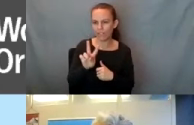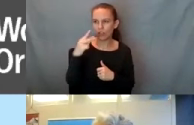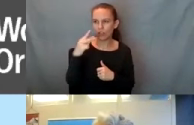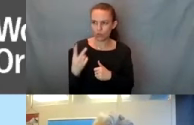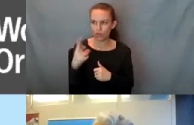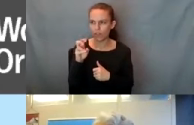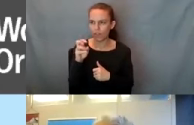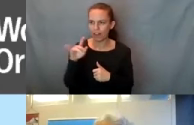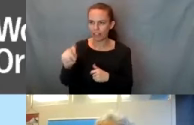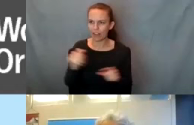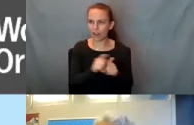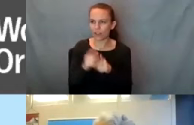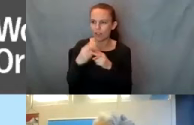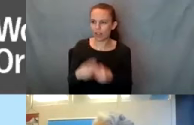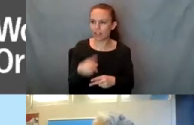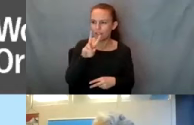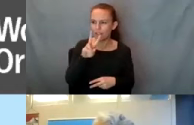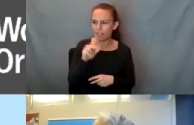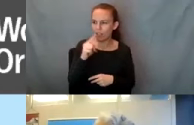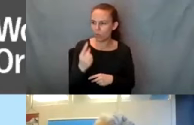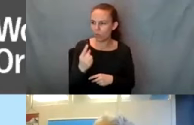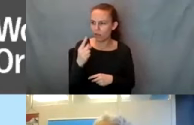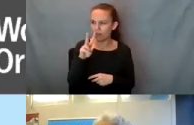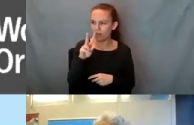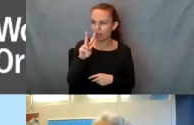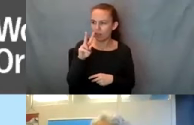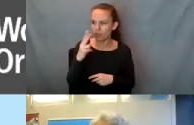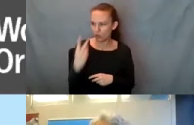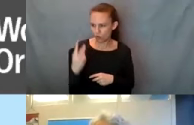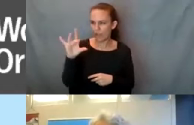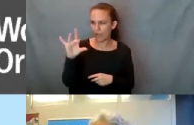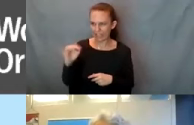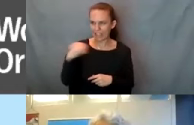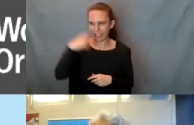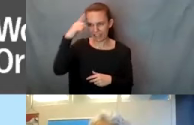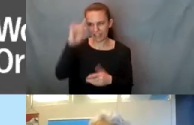B128, I think, which is the South Africa variant, which has the same